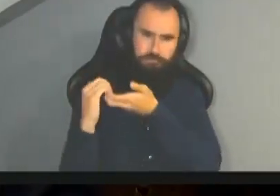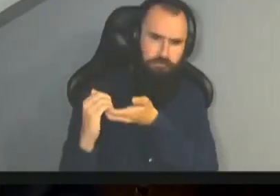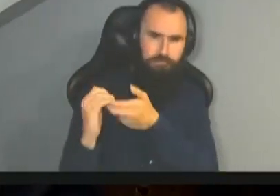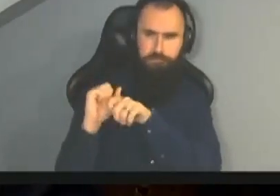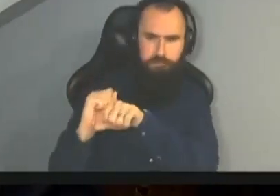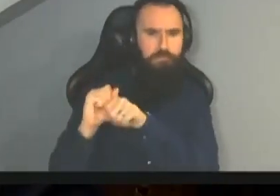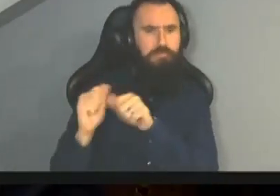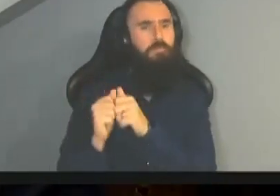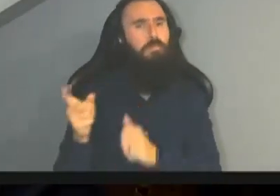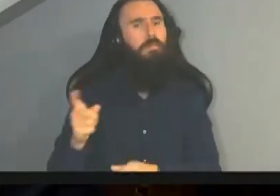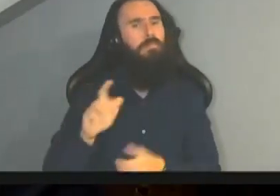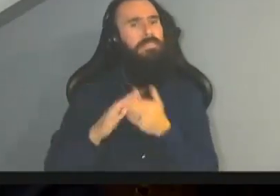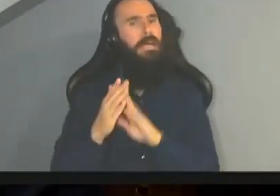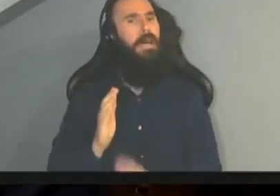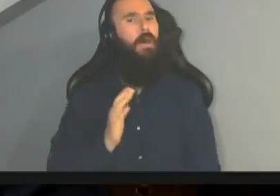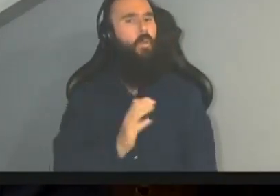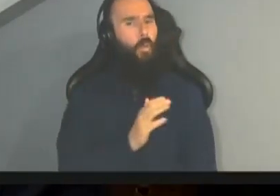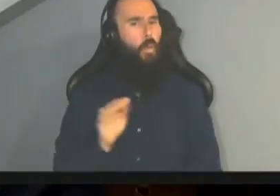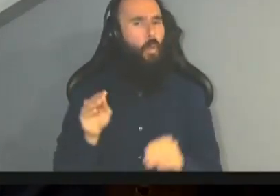council office